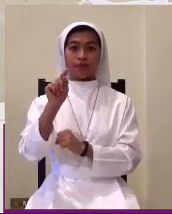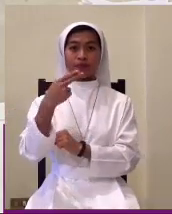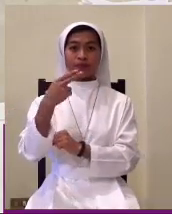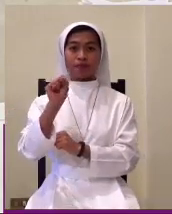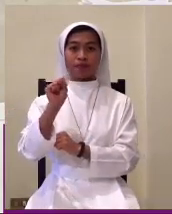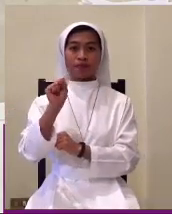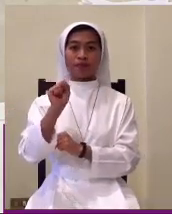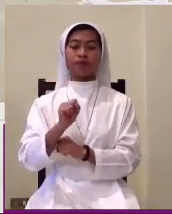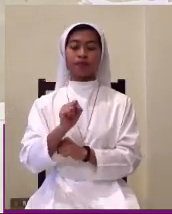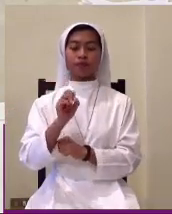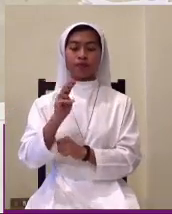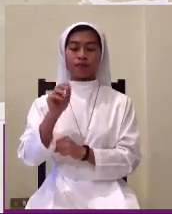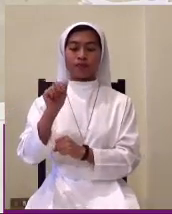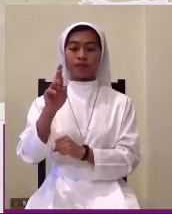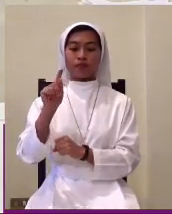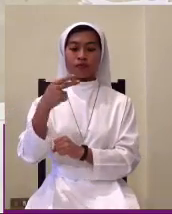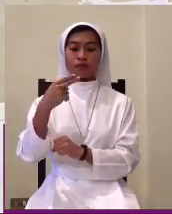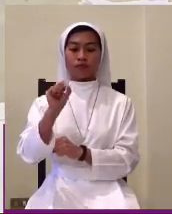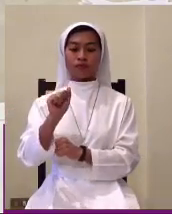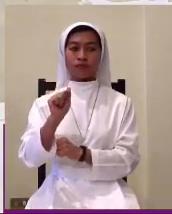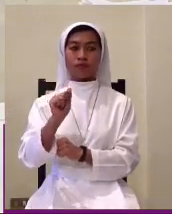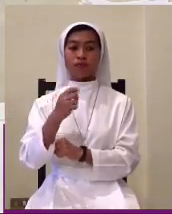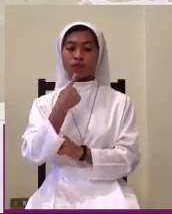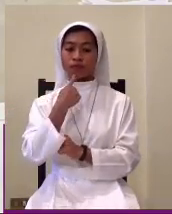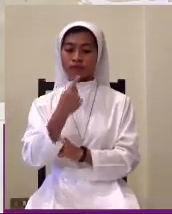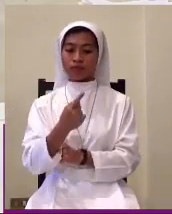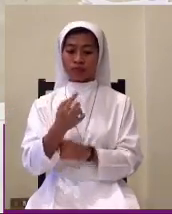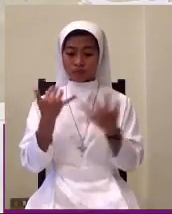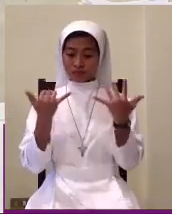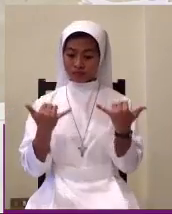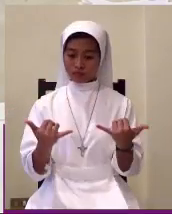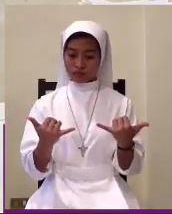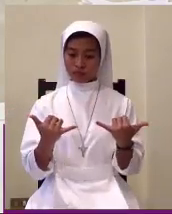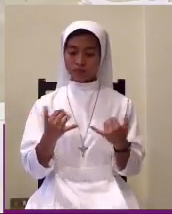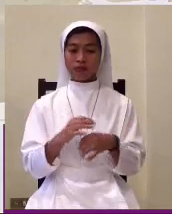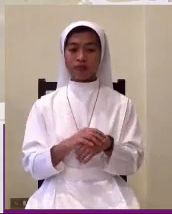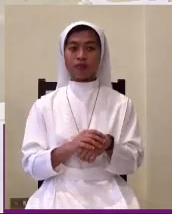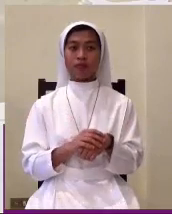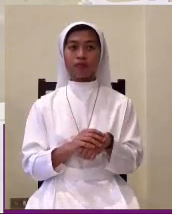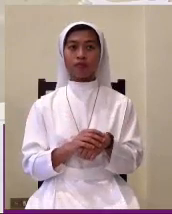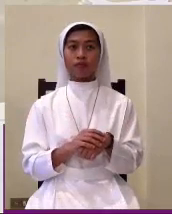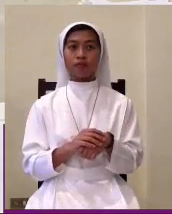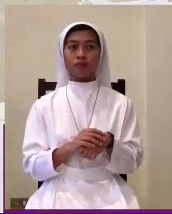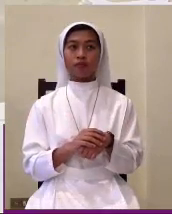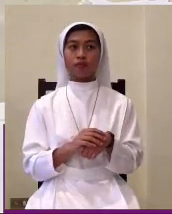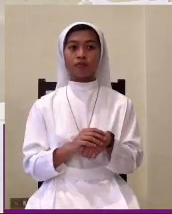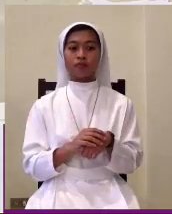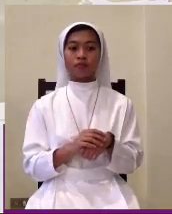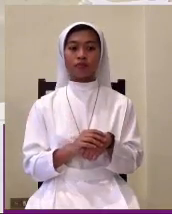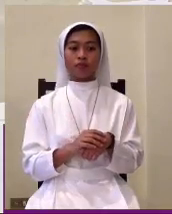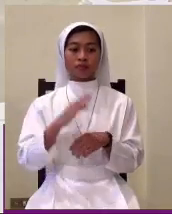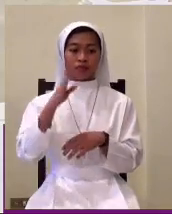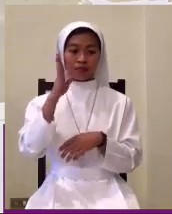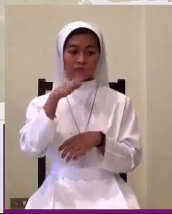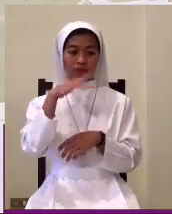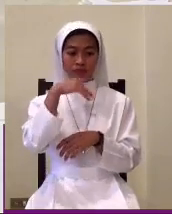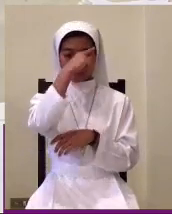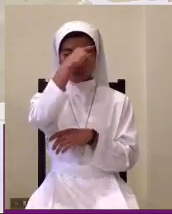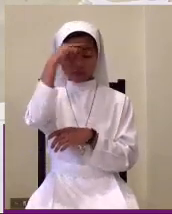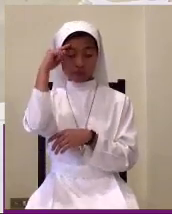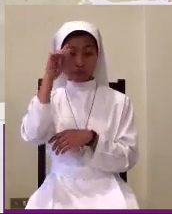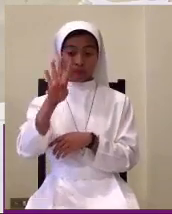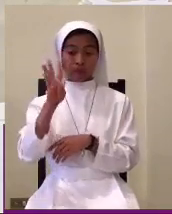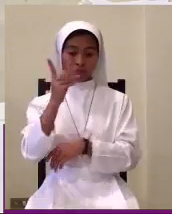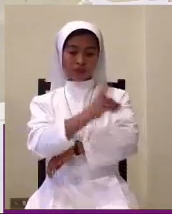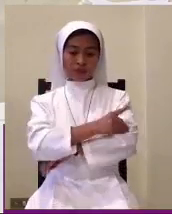him, "Lord, by now there will be a stench. He has been dead for 4 days." Jesus